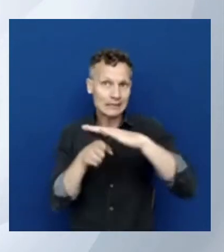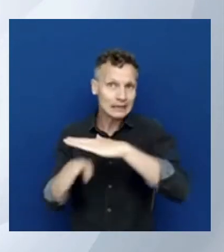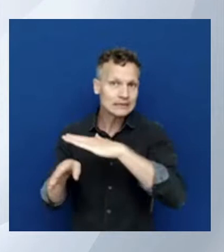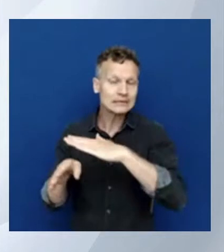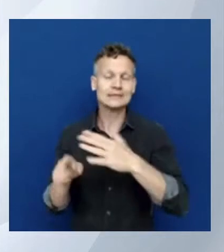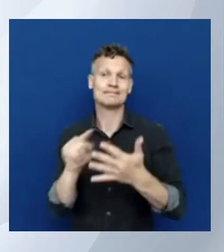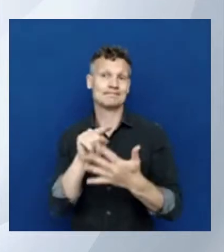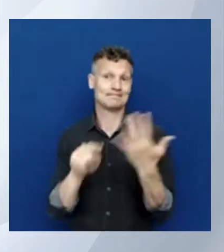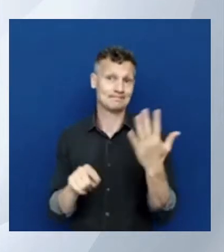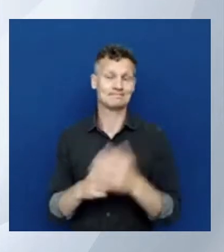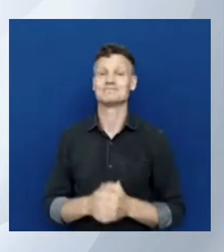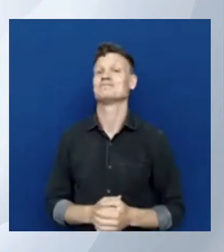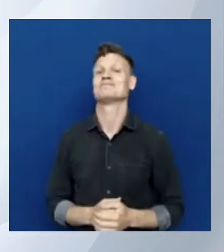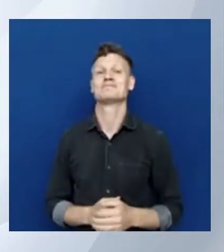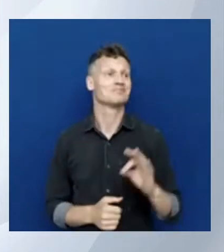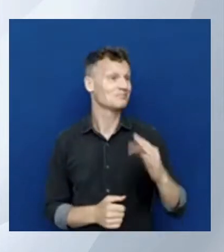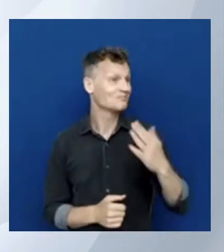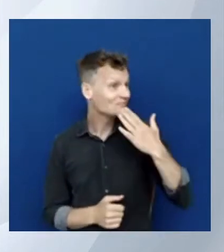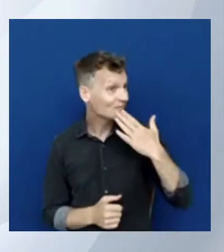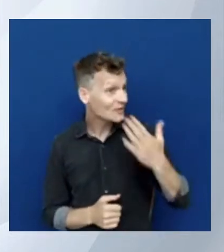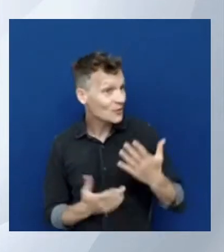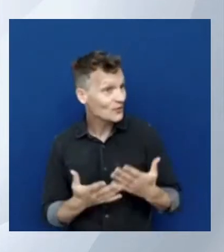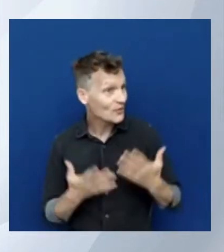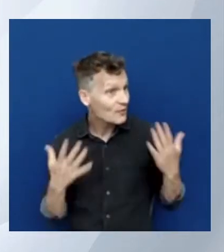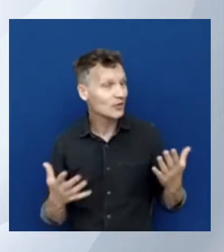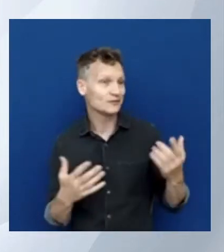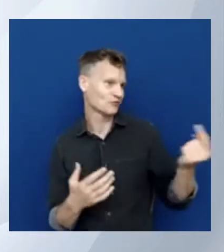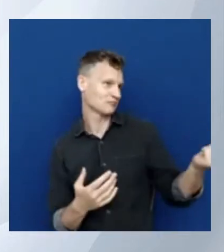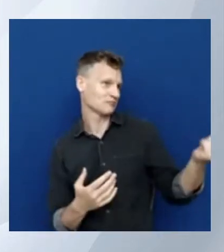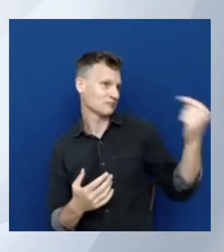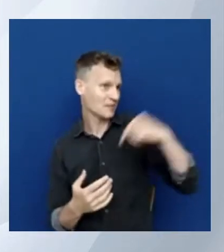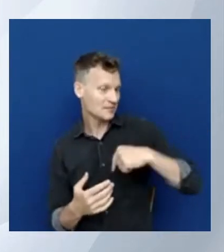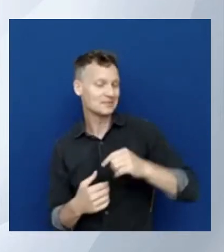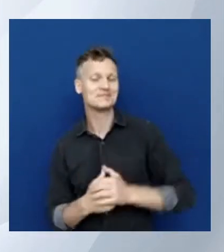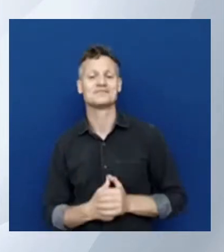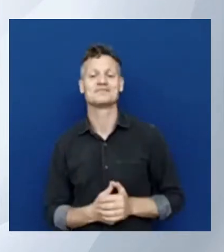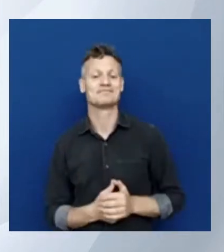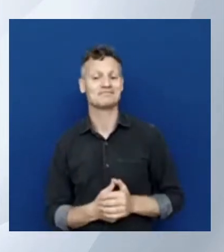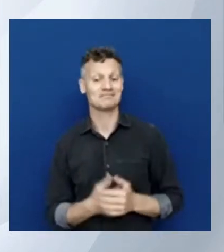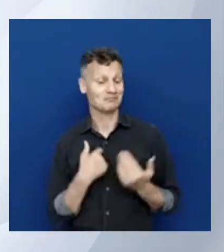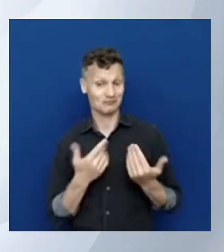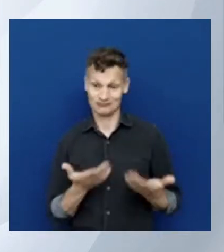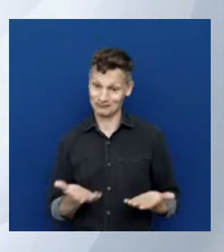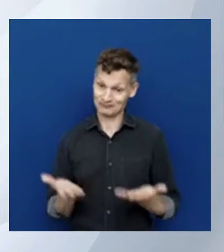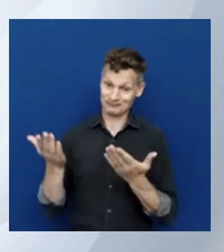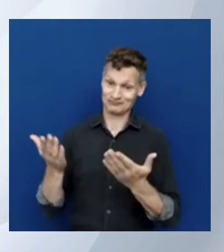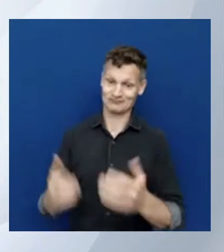very much once again for joining us, and take it away, Rory.